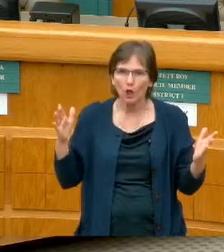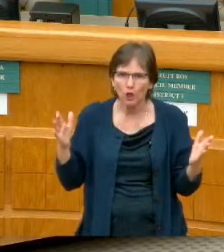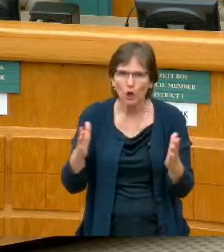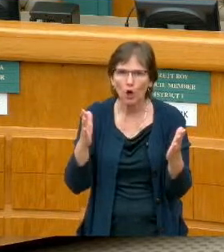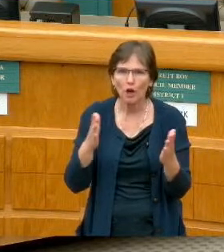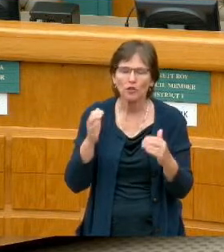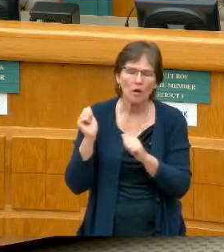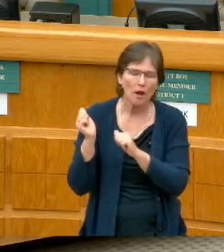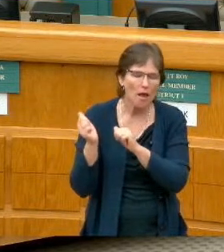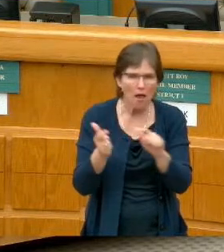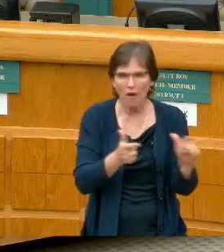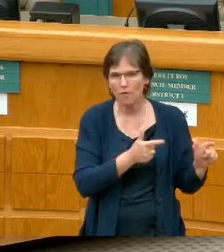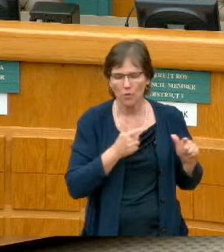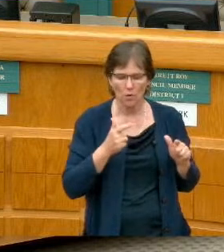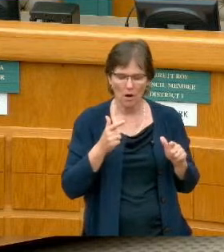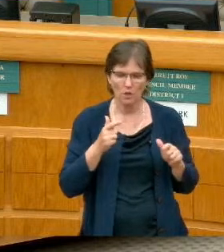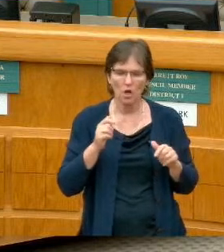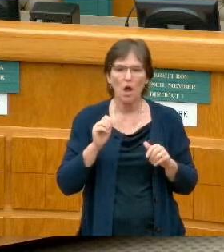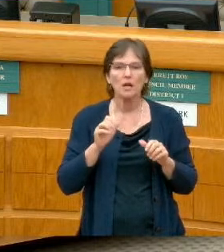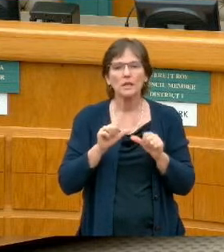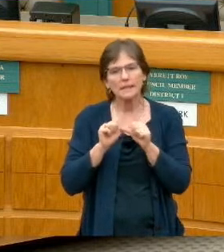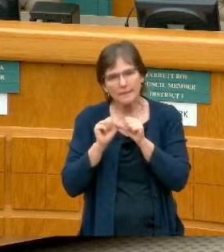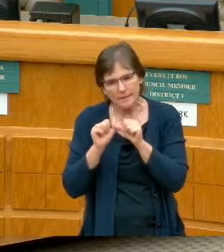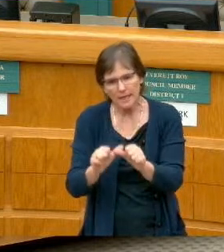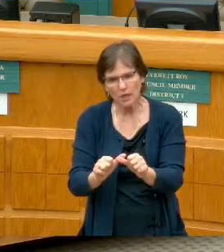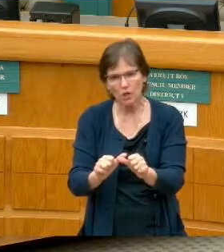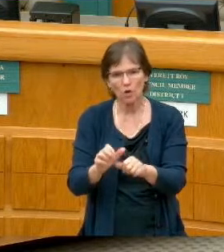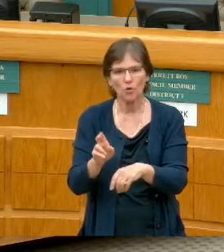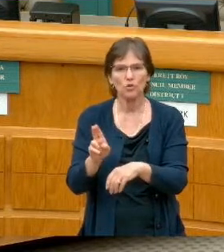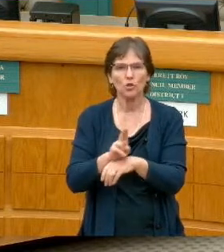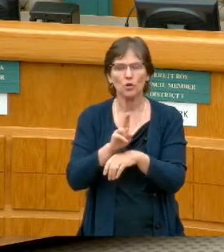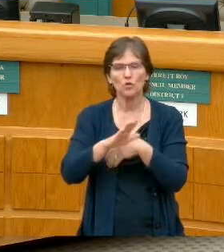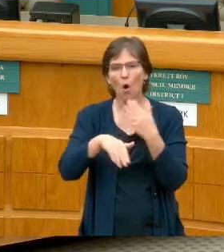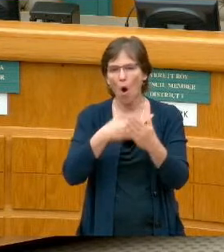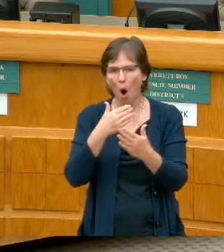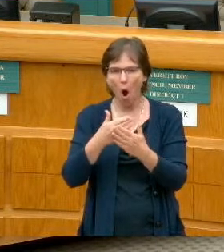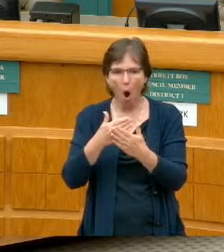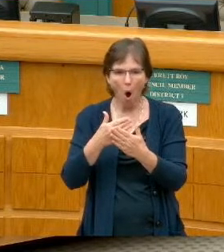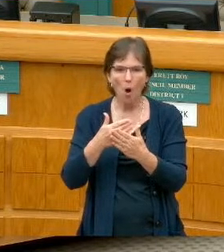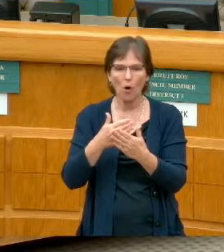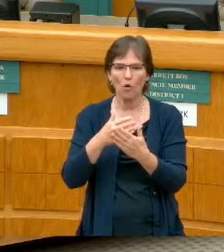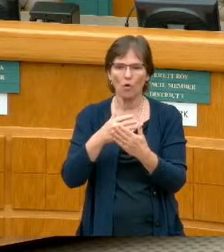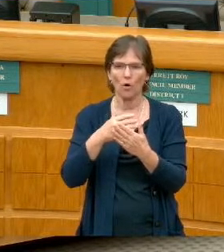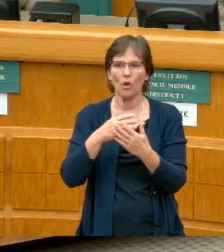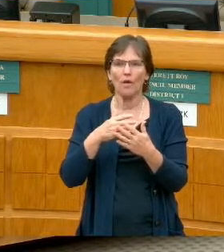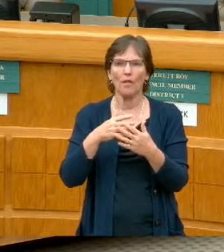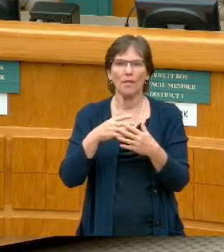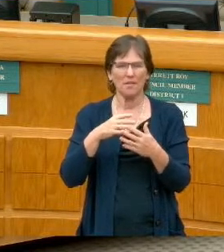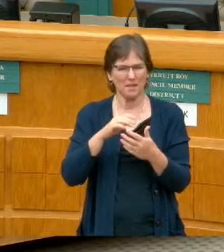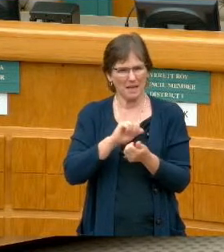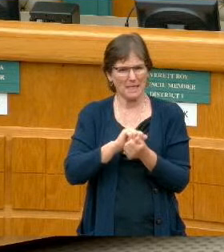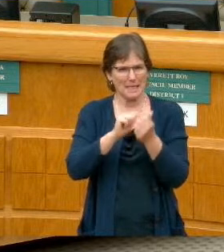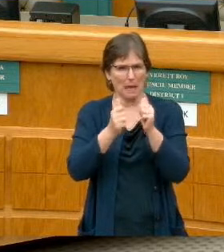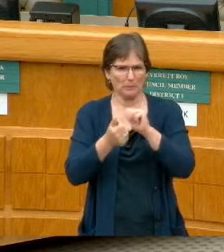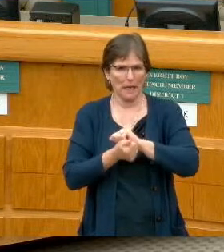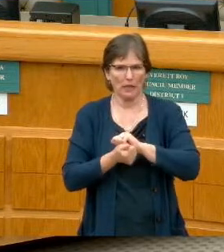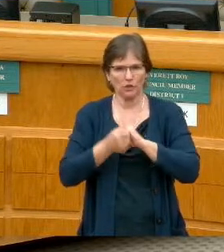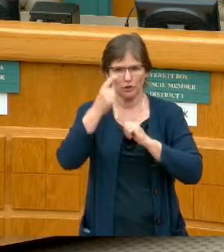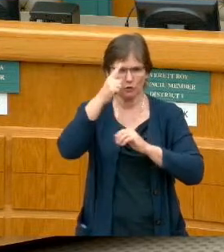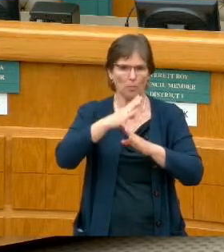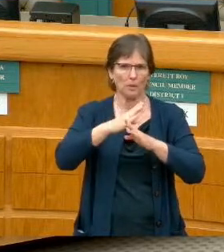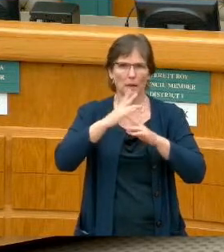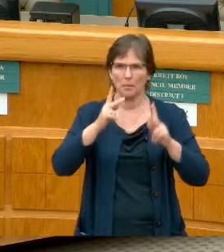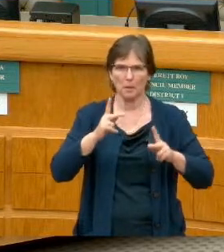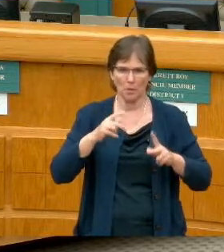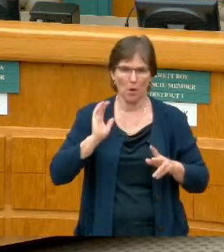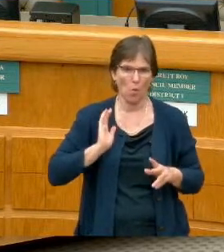of the prevention practices that we've adopted and, you know what, adapted to. It's not just that we had to